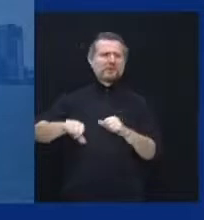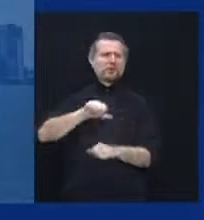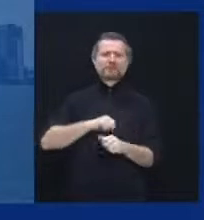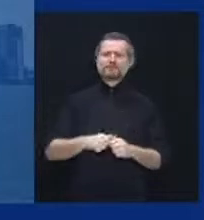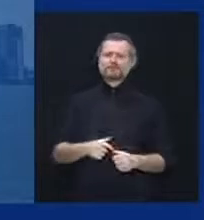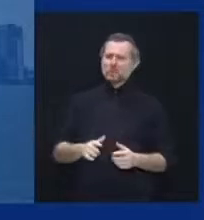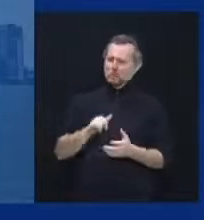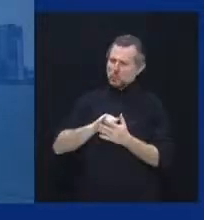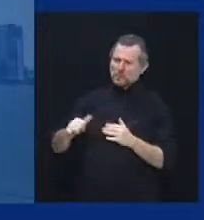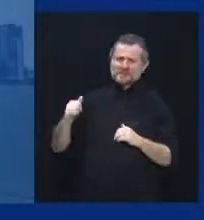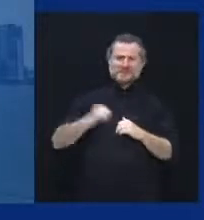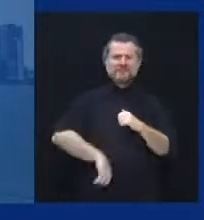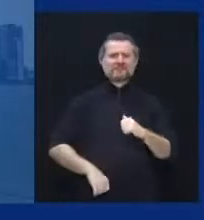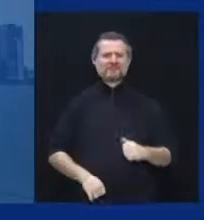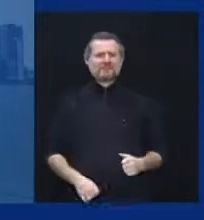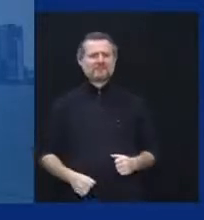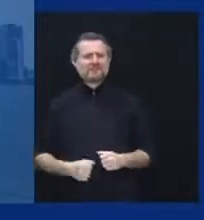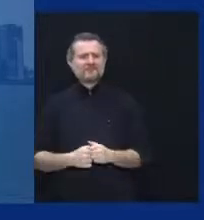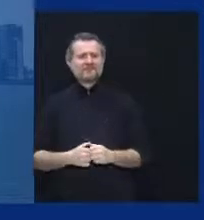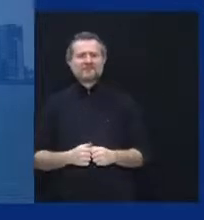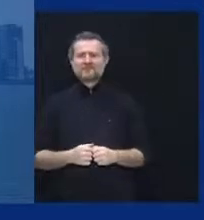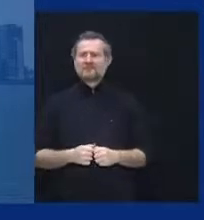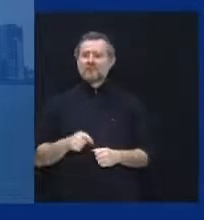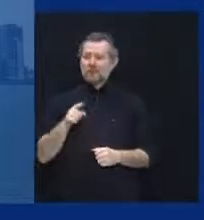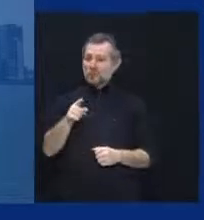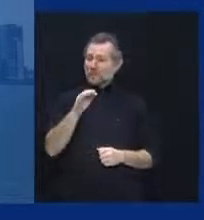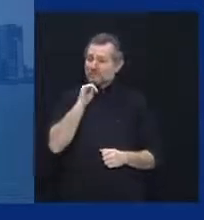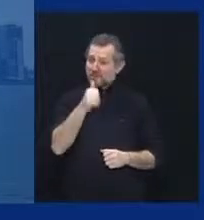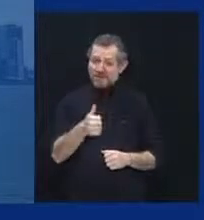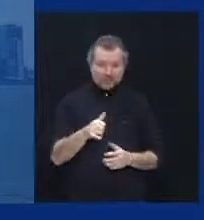tough. And if you're not,